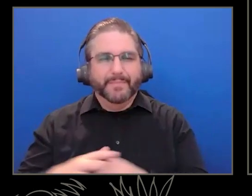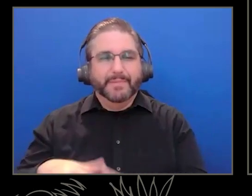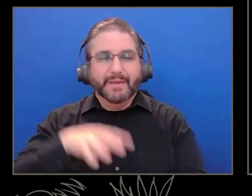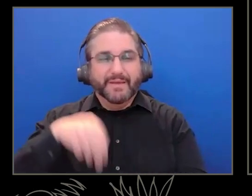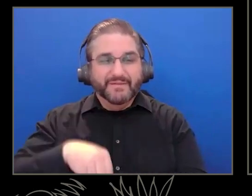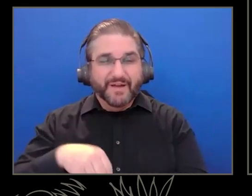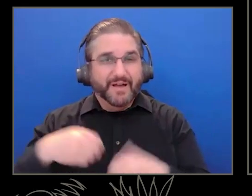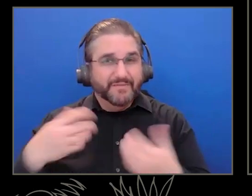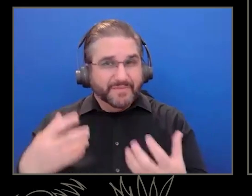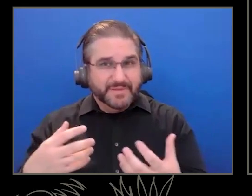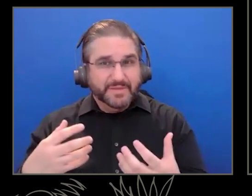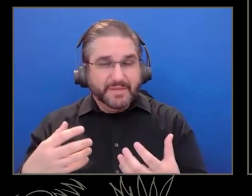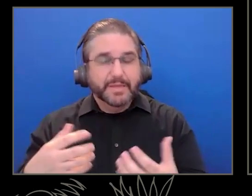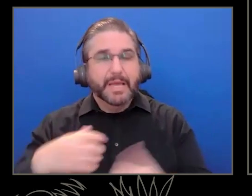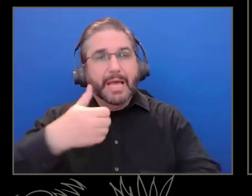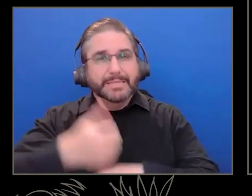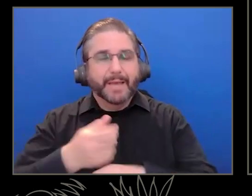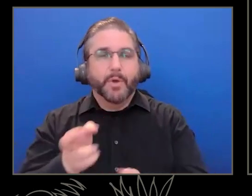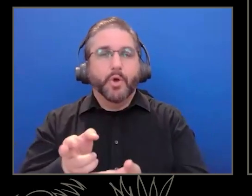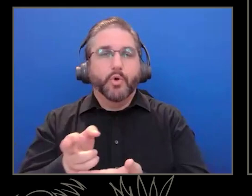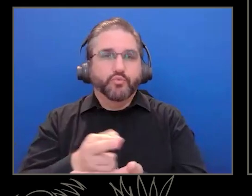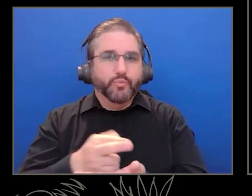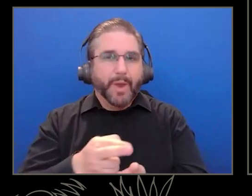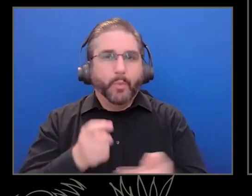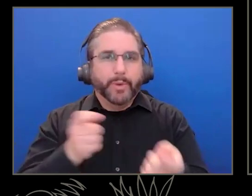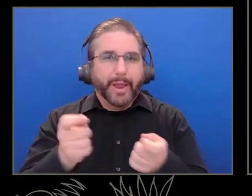involves setting up a route handler,